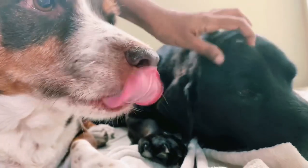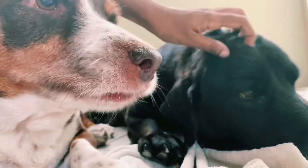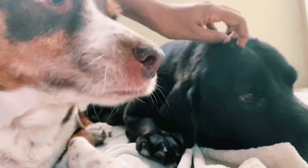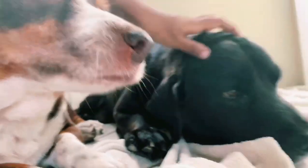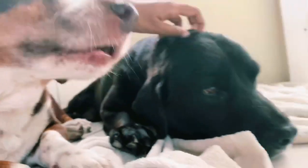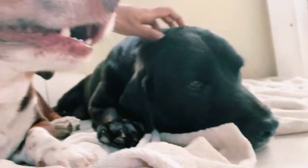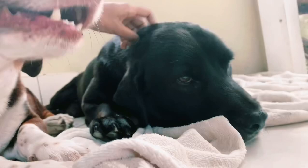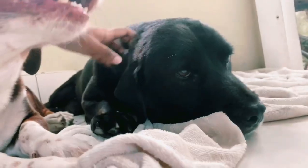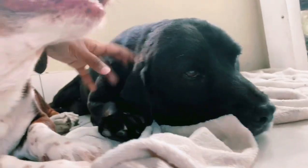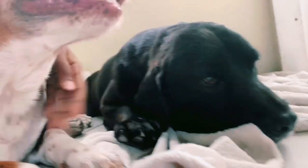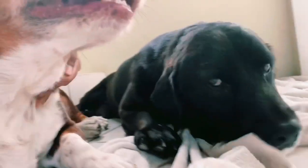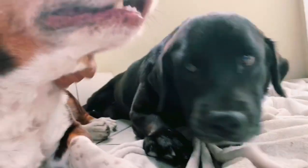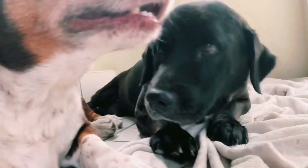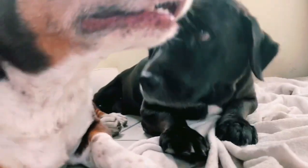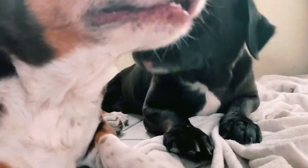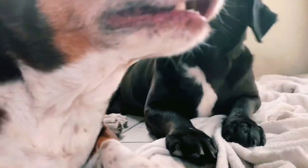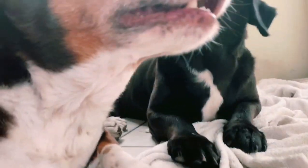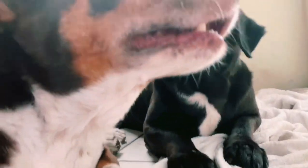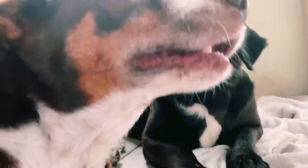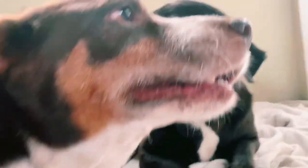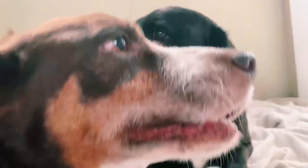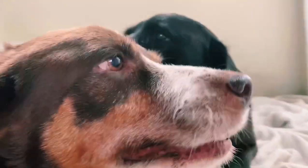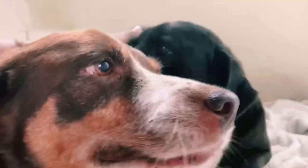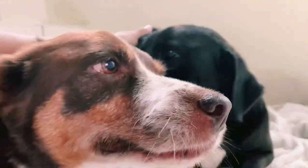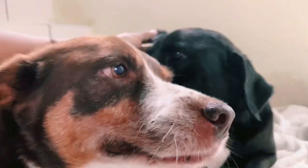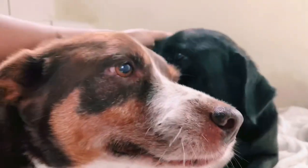love you so much, so much!